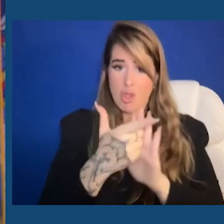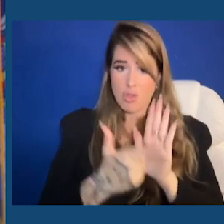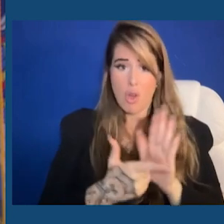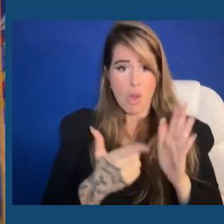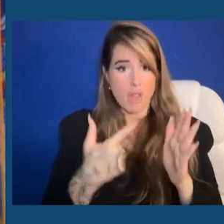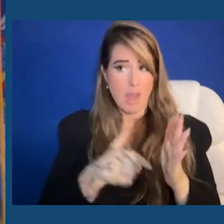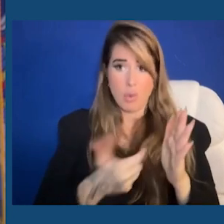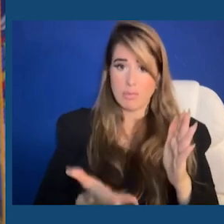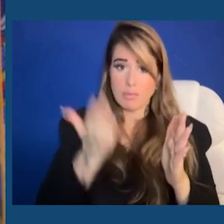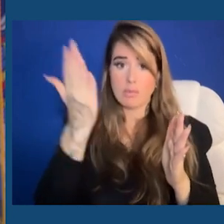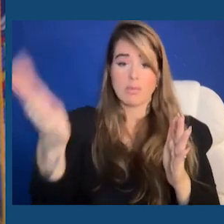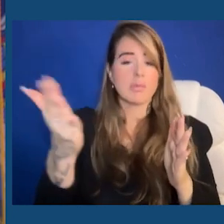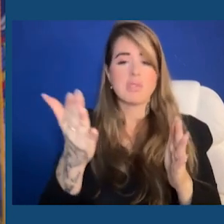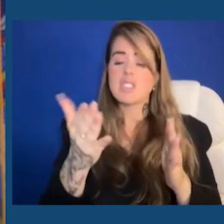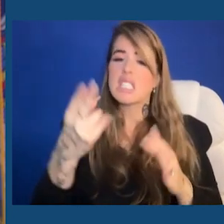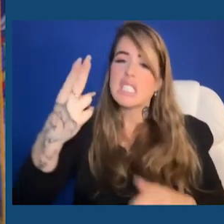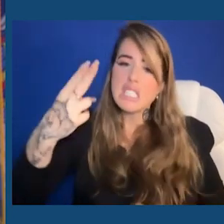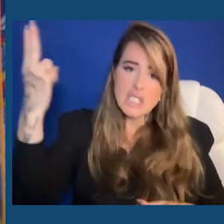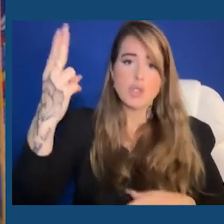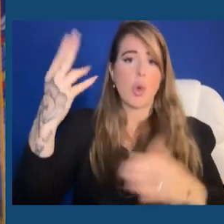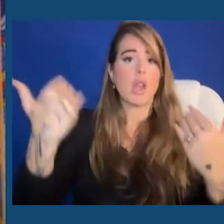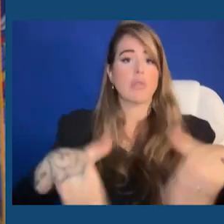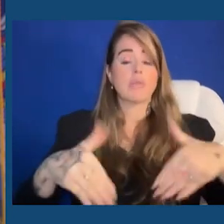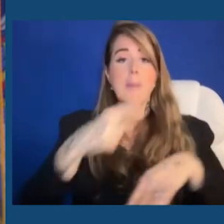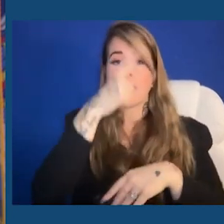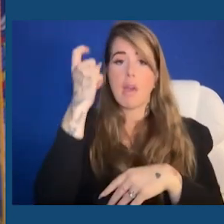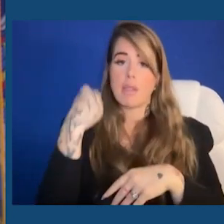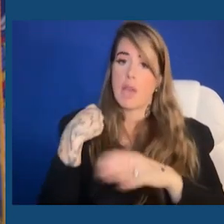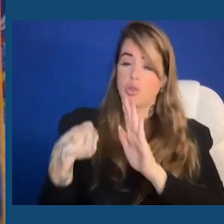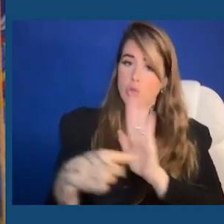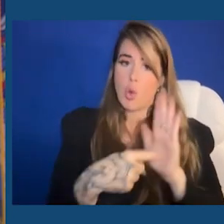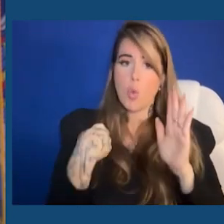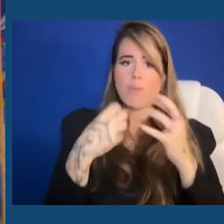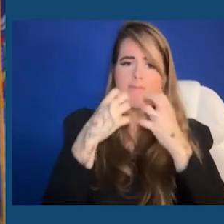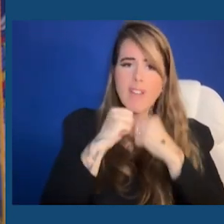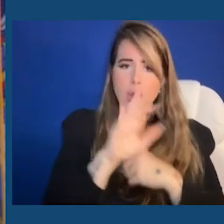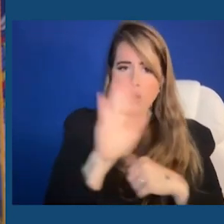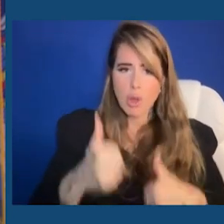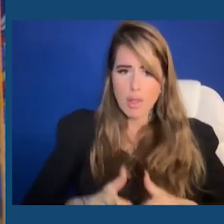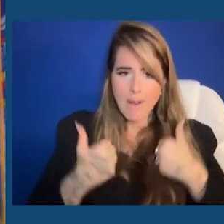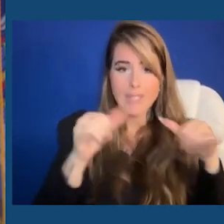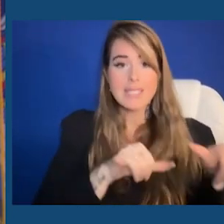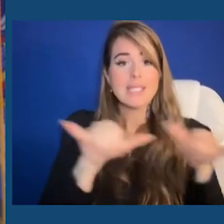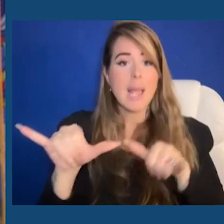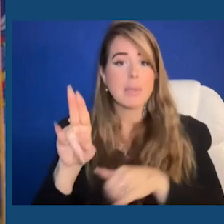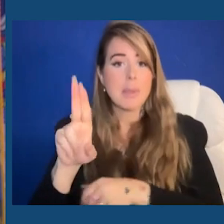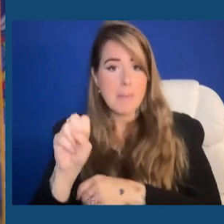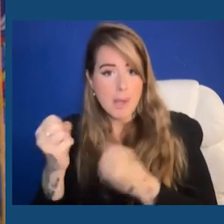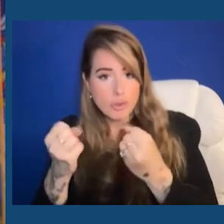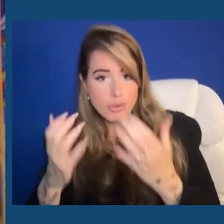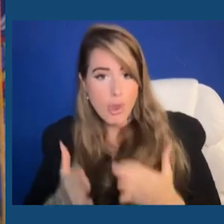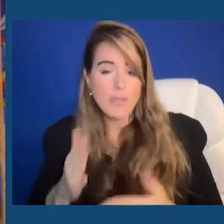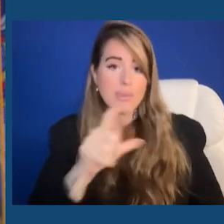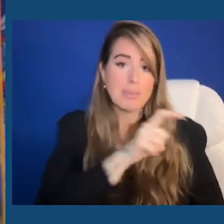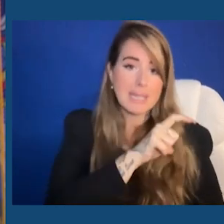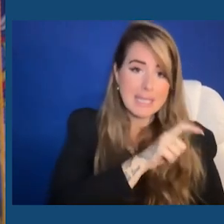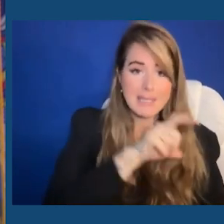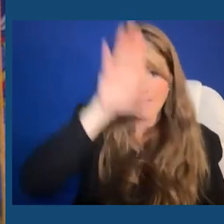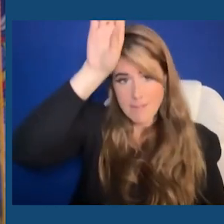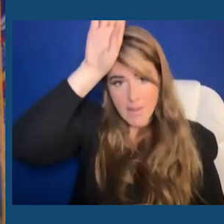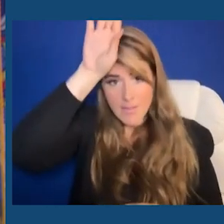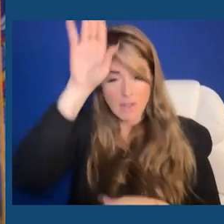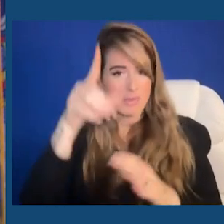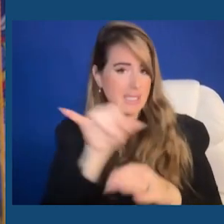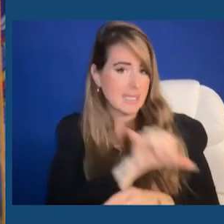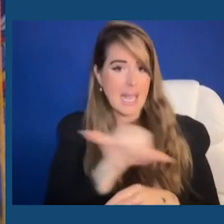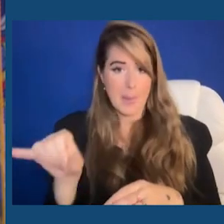it proves that we put a value on their lives, the same way that we did for bus drivers or police officers or firefighters.